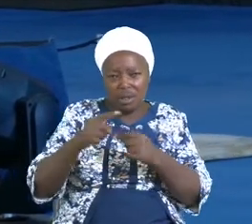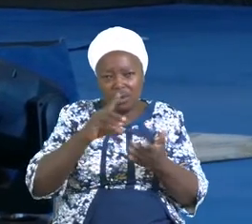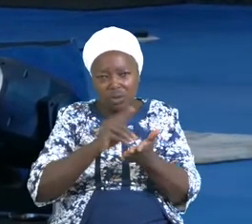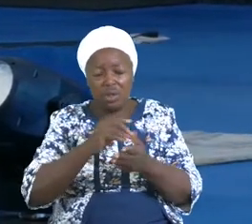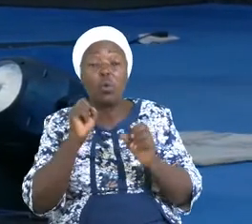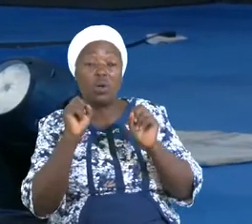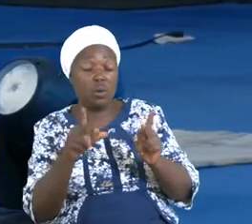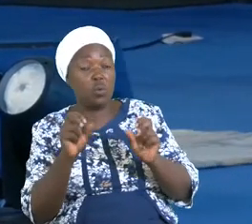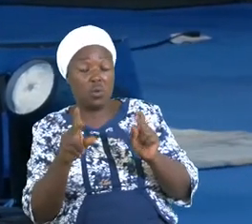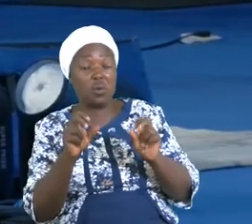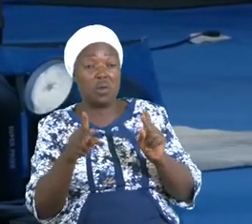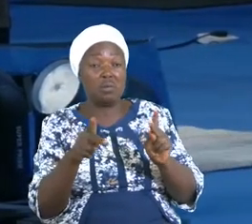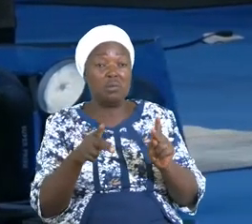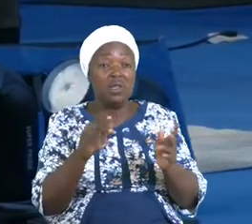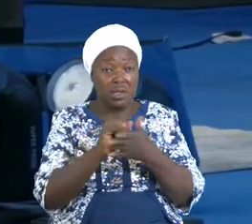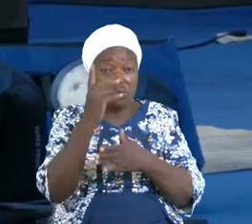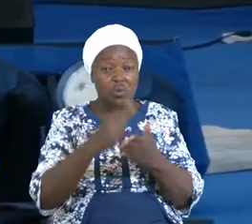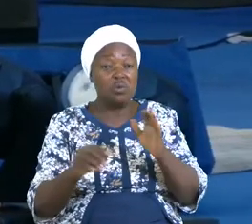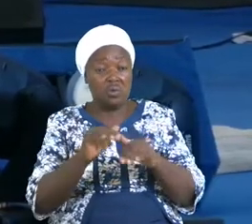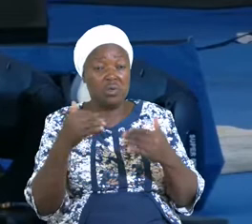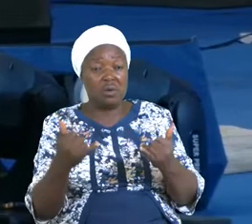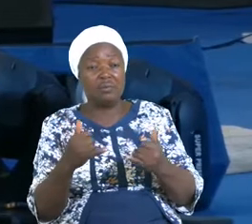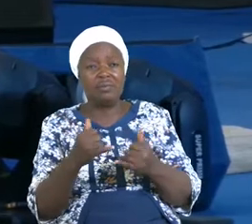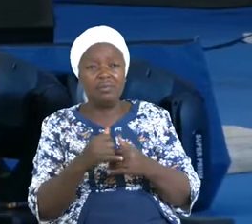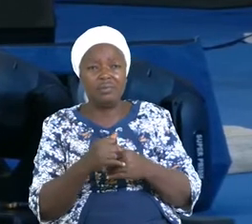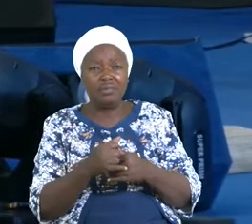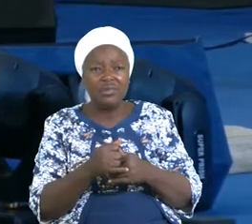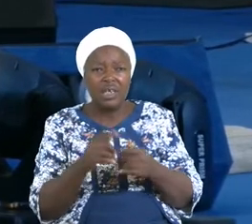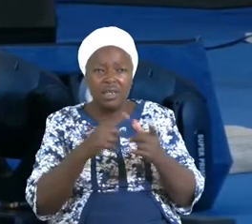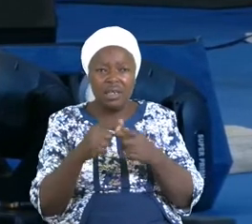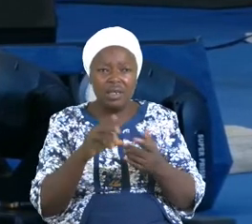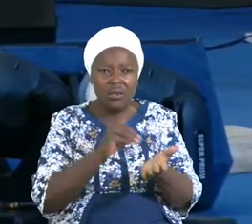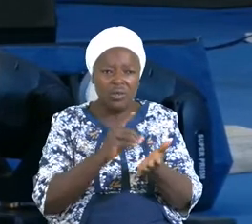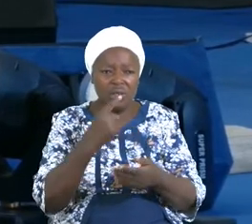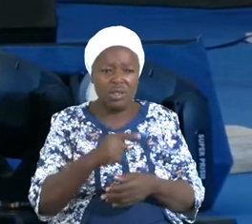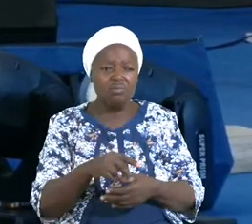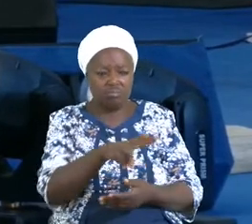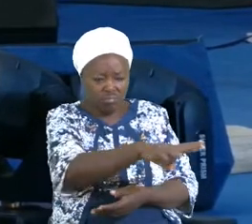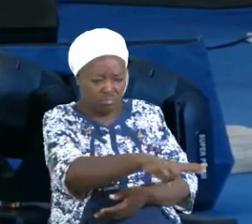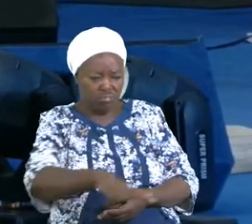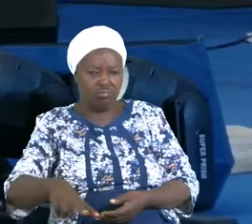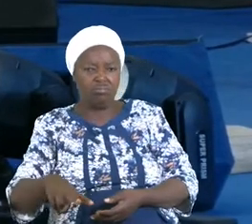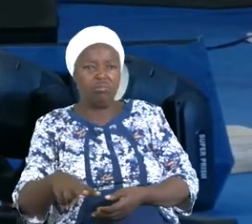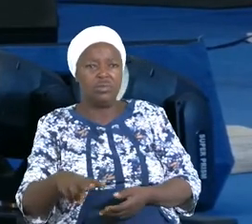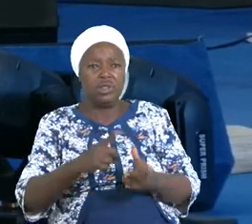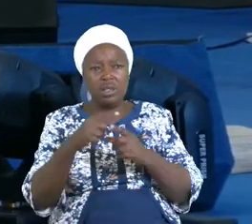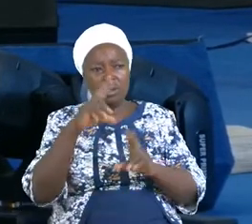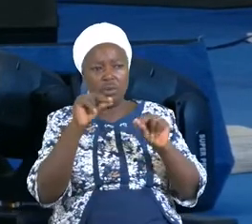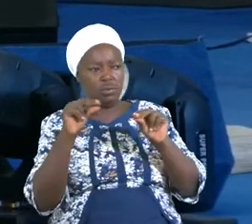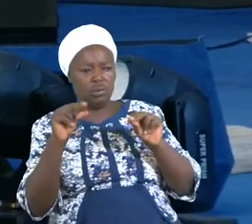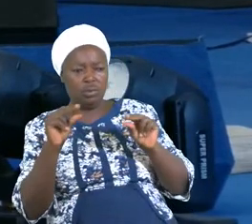right. That's what I'm trying to do. He says, lie down. He says, no, I don't want to lie